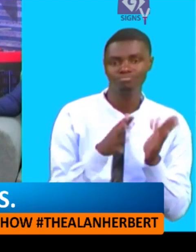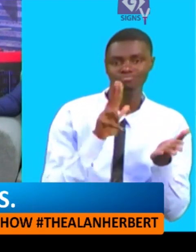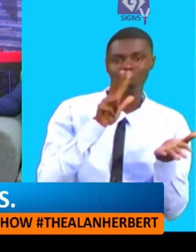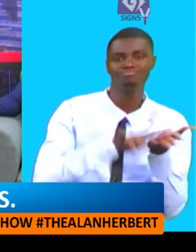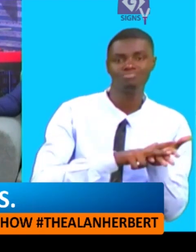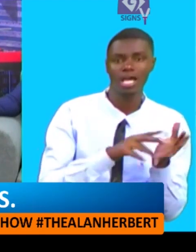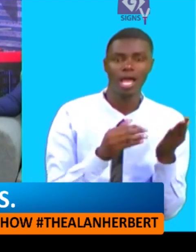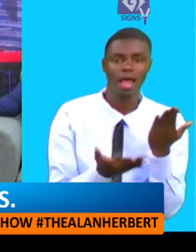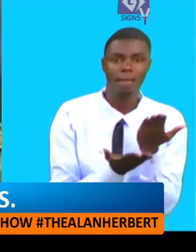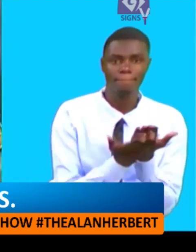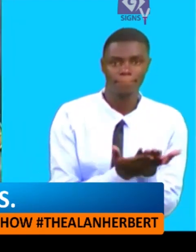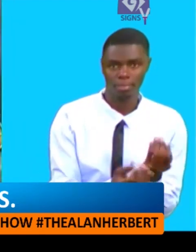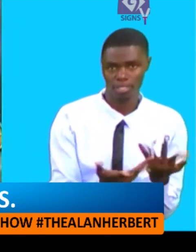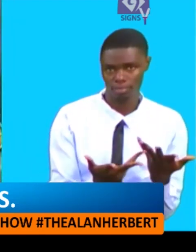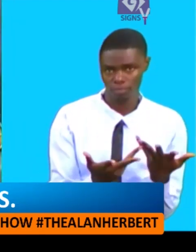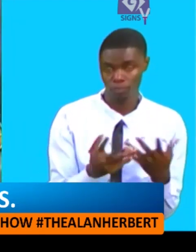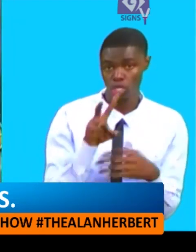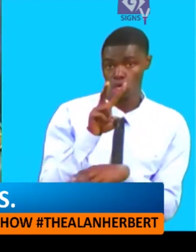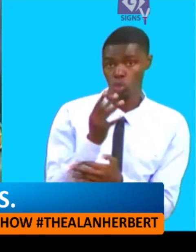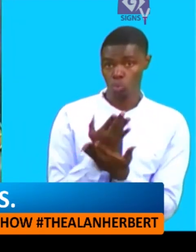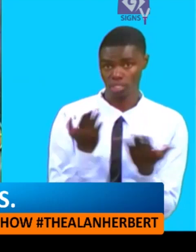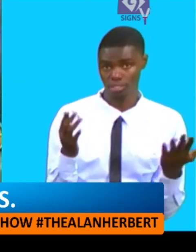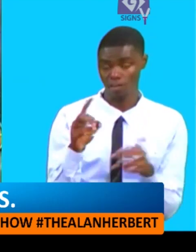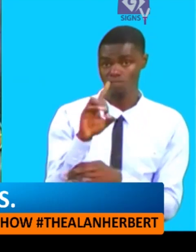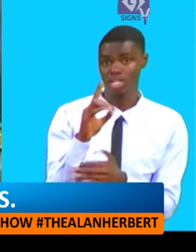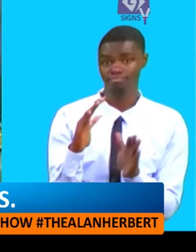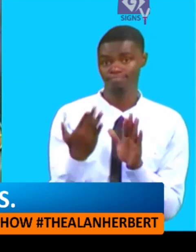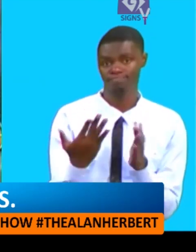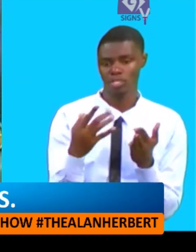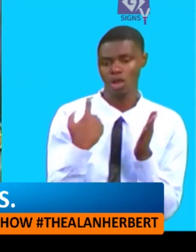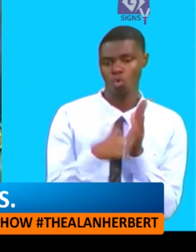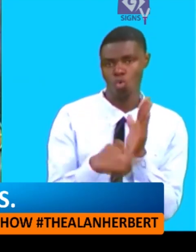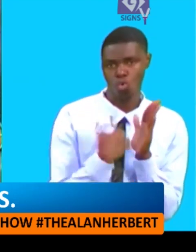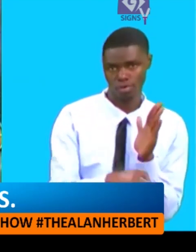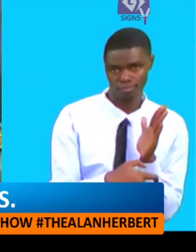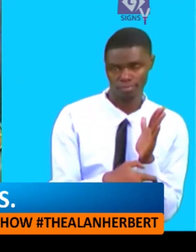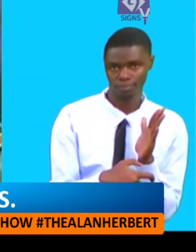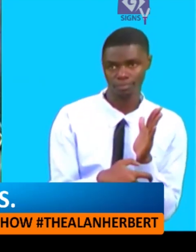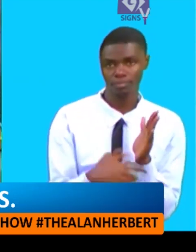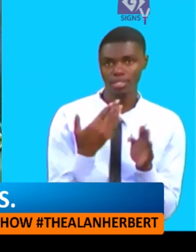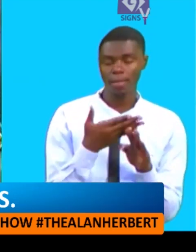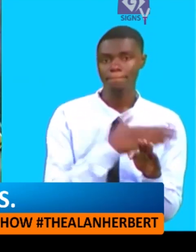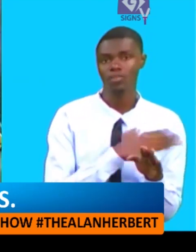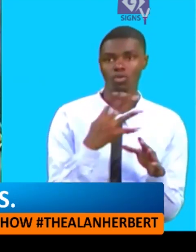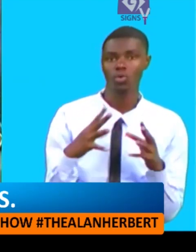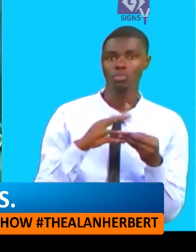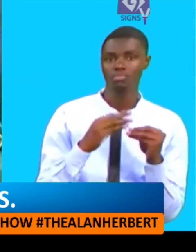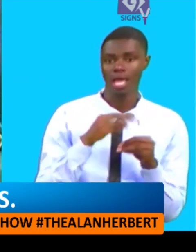packages? Okay, now the two things. The first aspect is the costing. Yes. So before